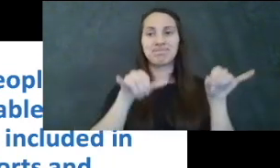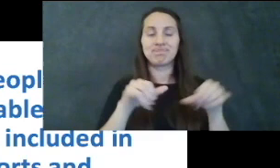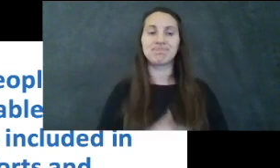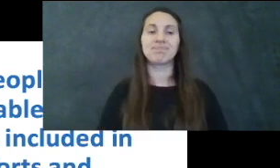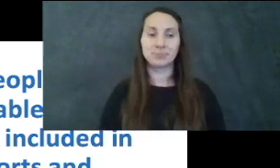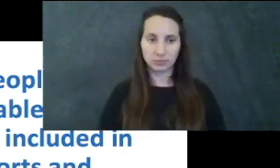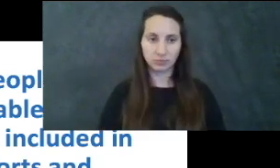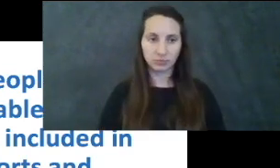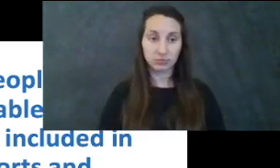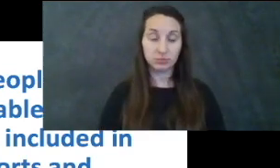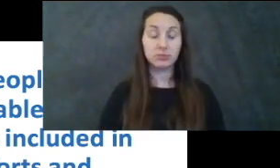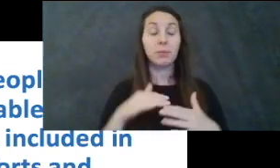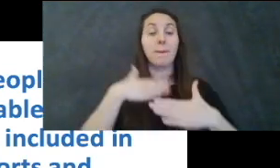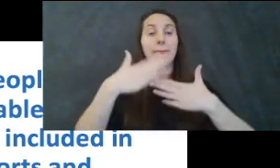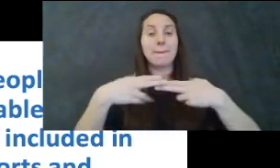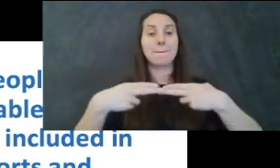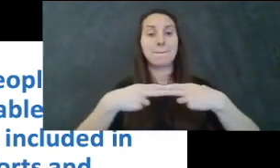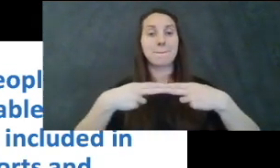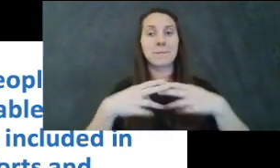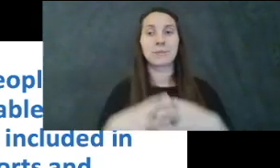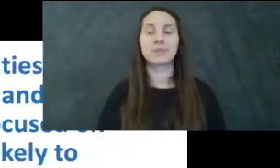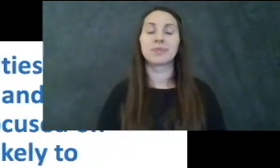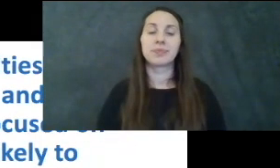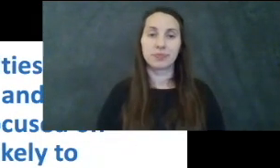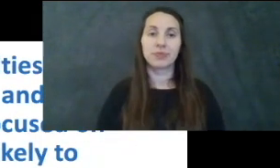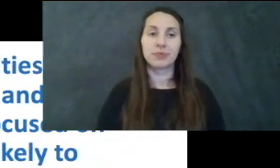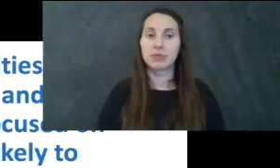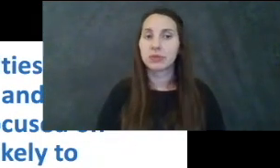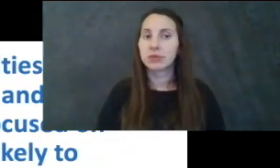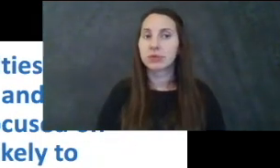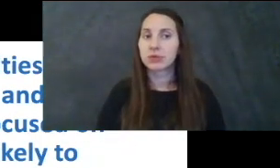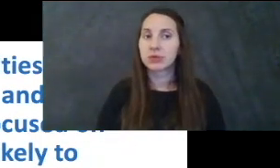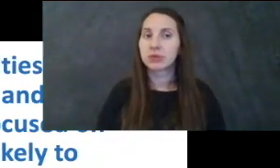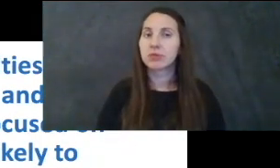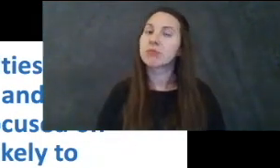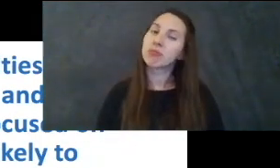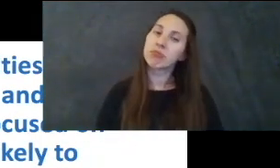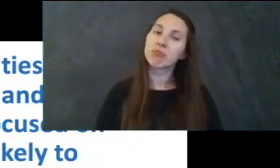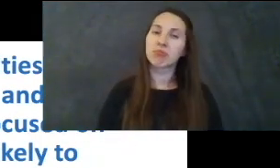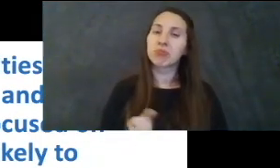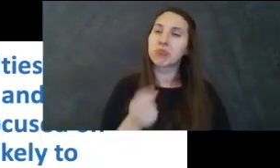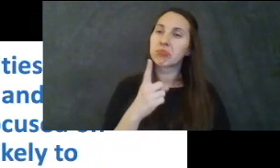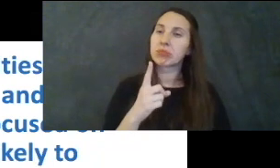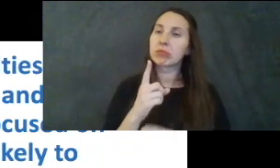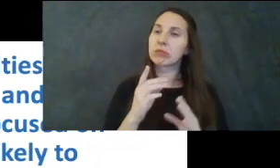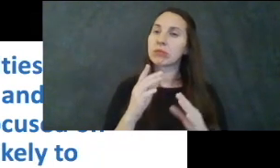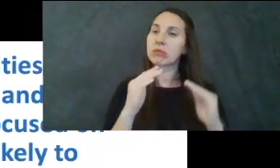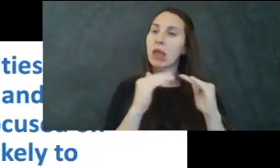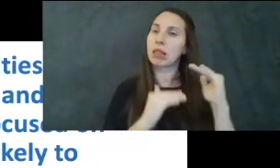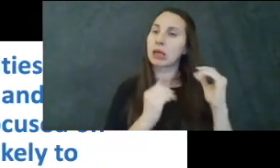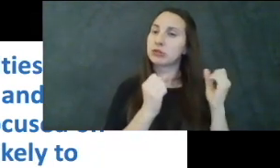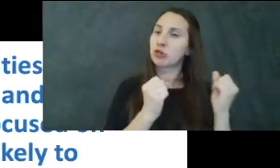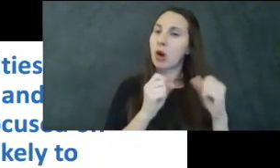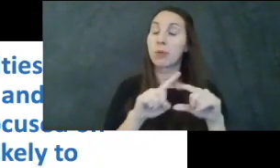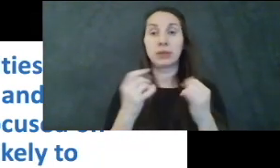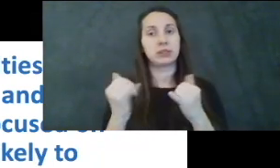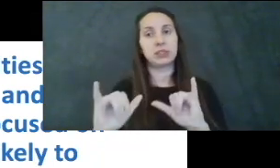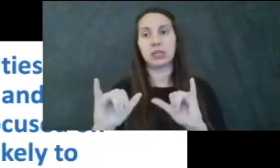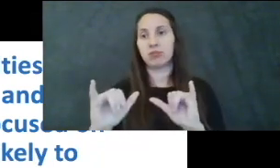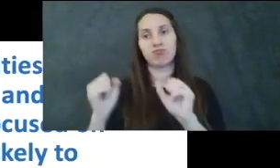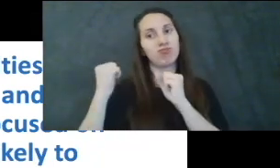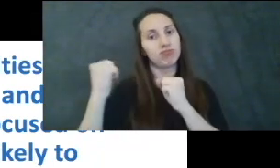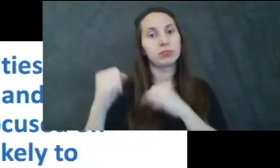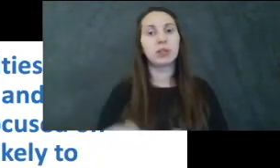On the next slide, with less intensity but still quite strong, at least 2/3 of voters